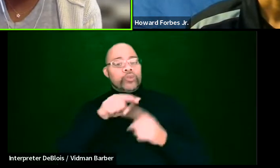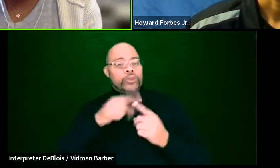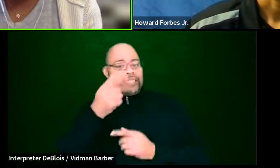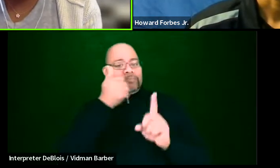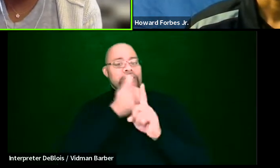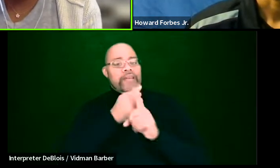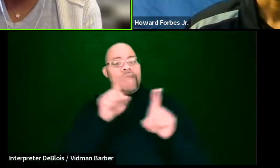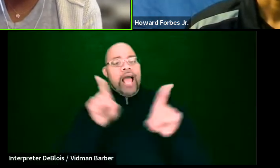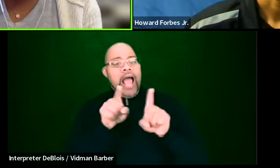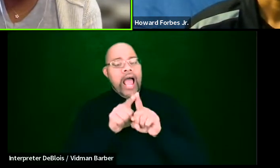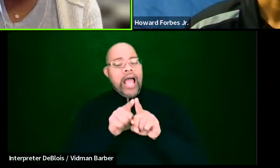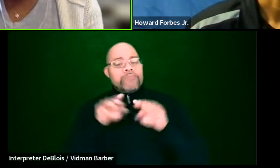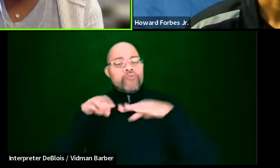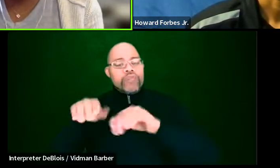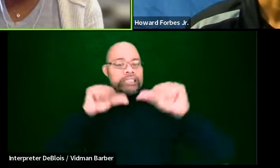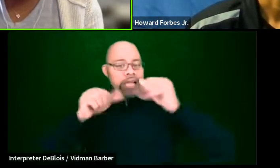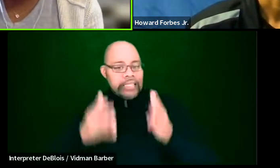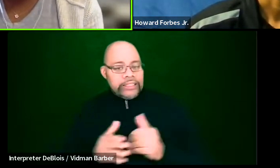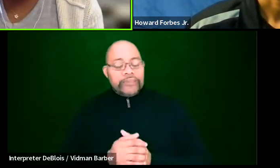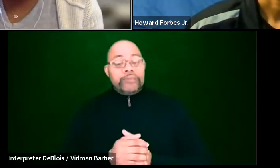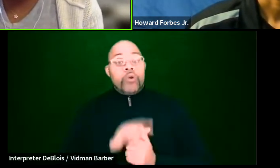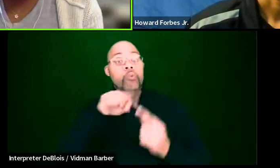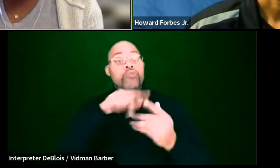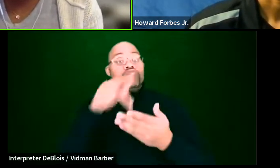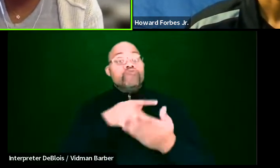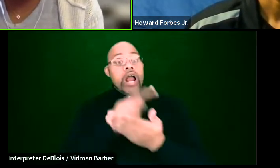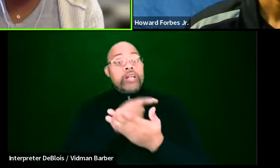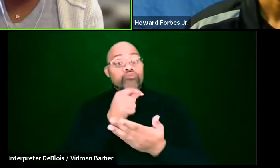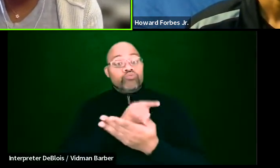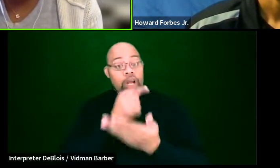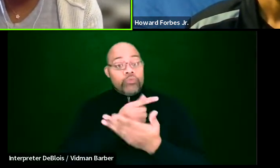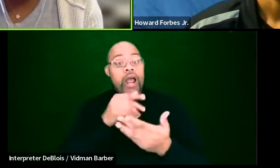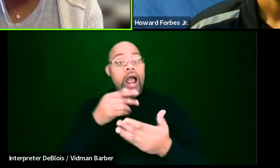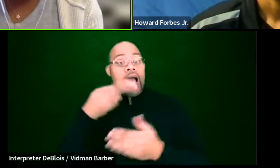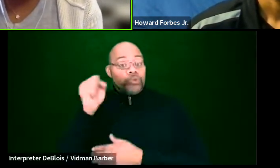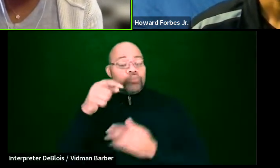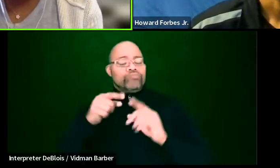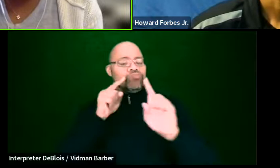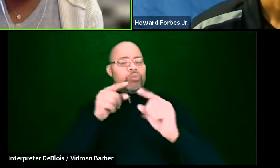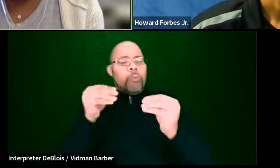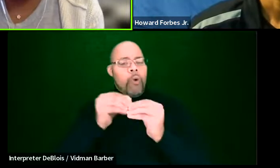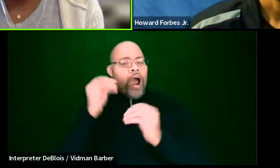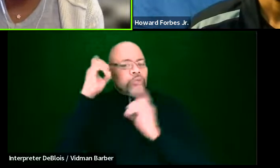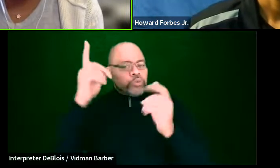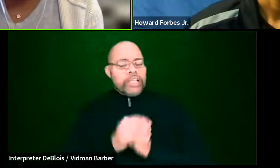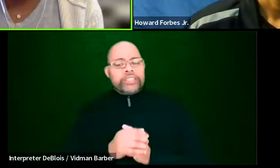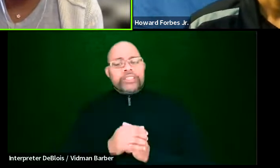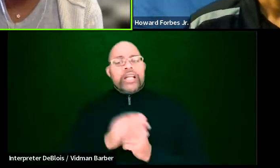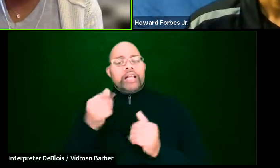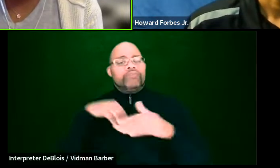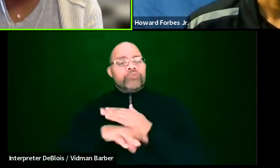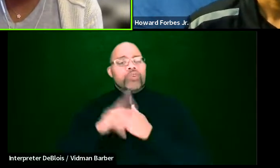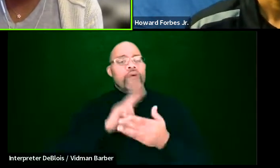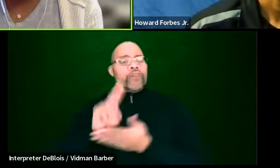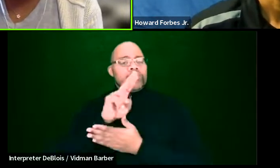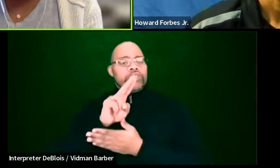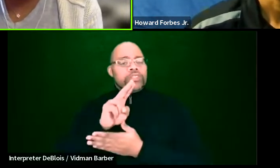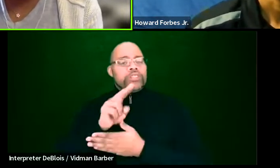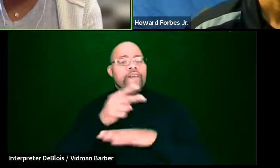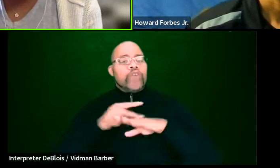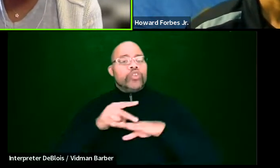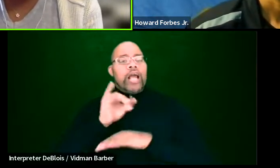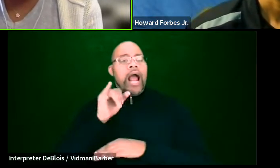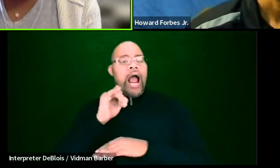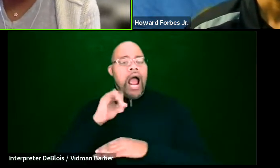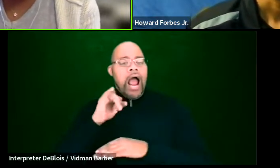himself as a marine scientist. Upon graduating high school, he set out to further his education and enrolled at the University of the Virgin Islands